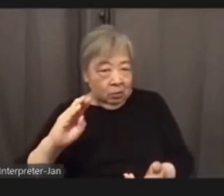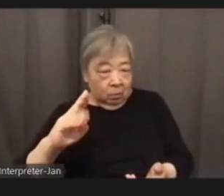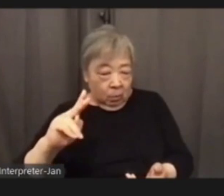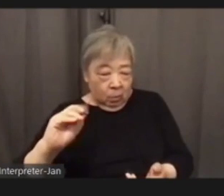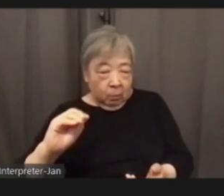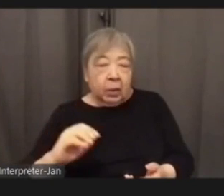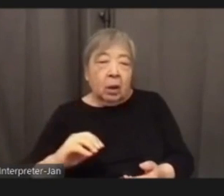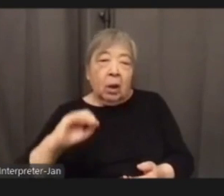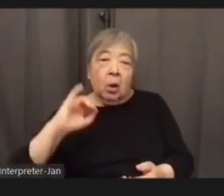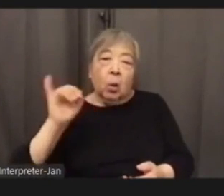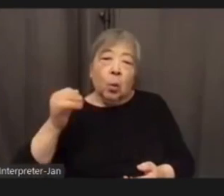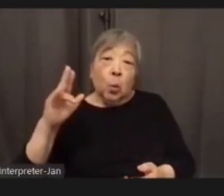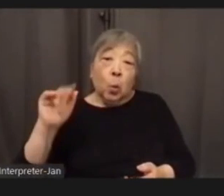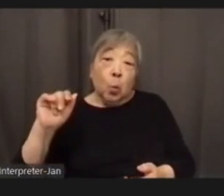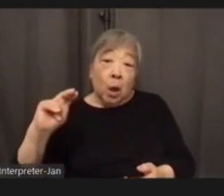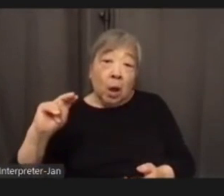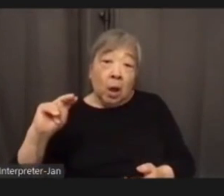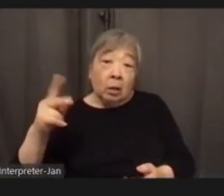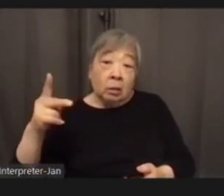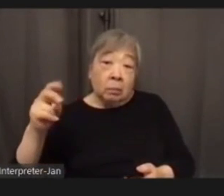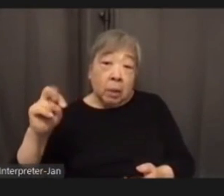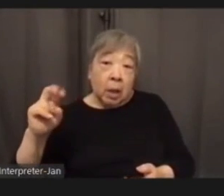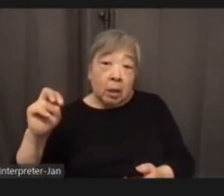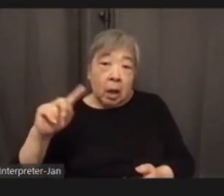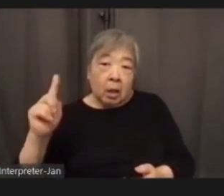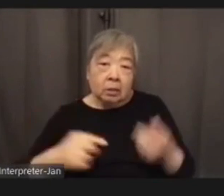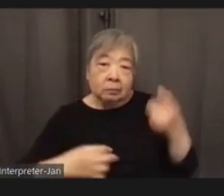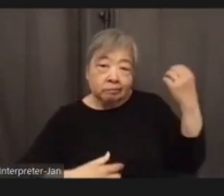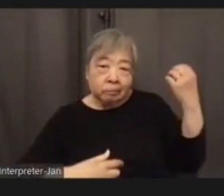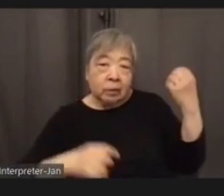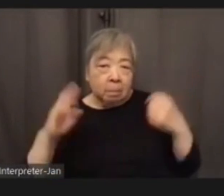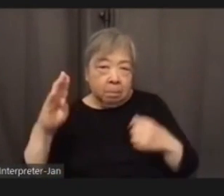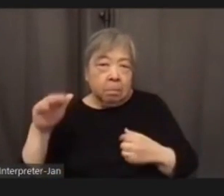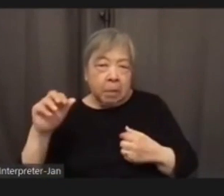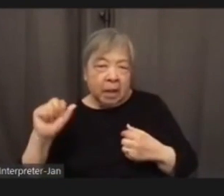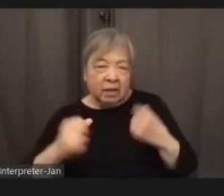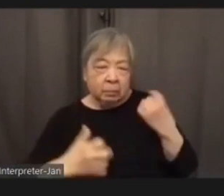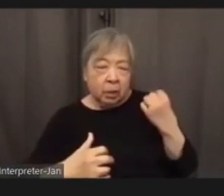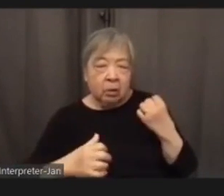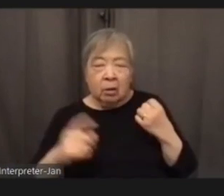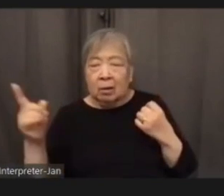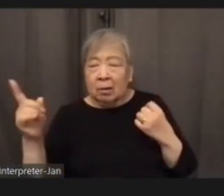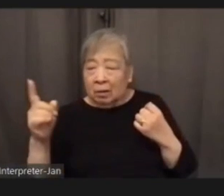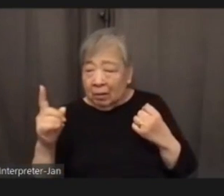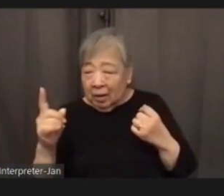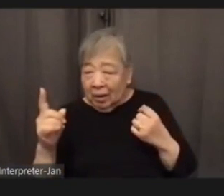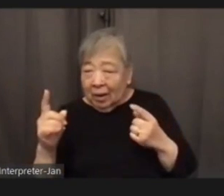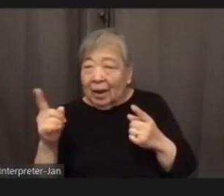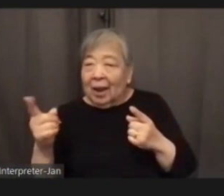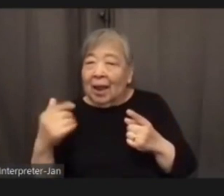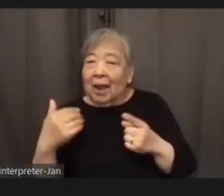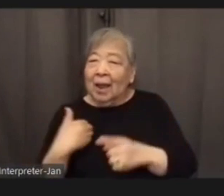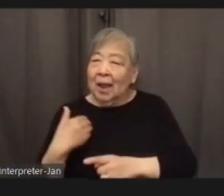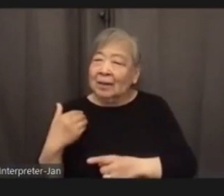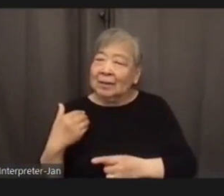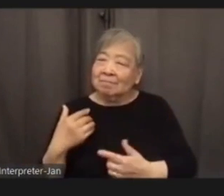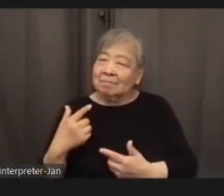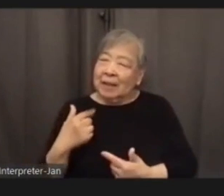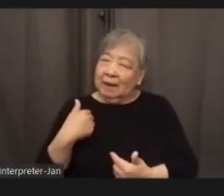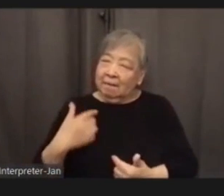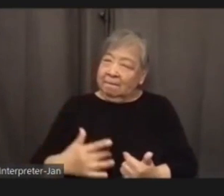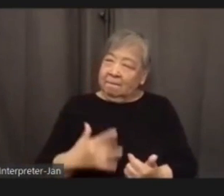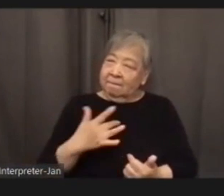Perez, bass player, was also very key in having the sense of feel for the